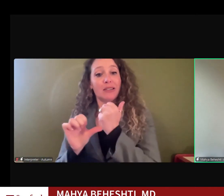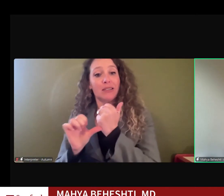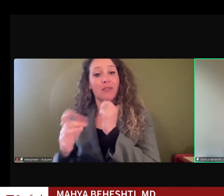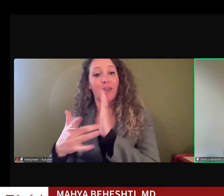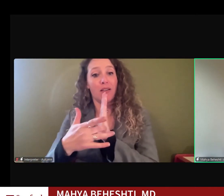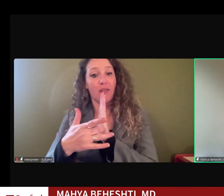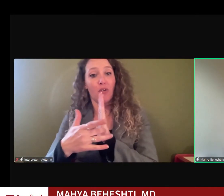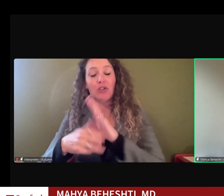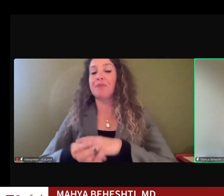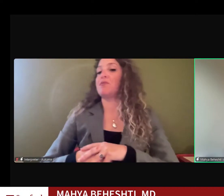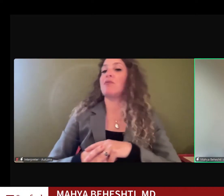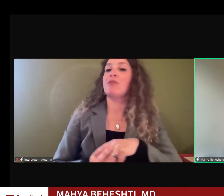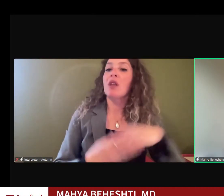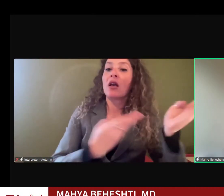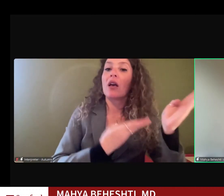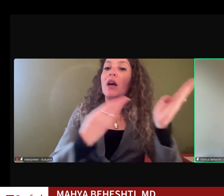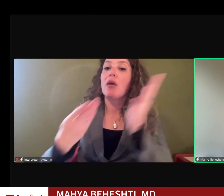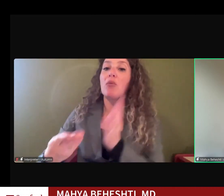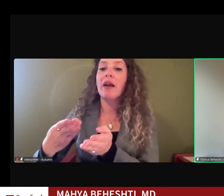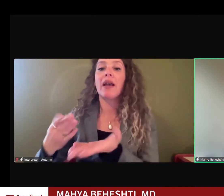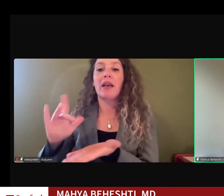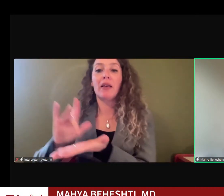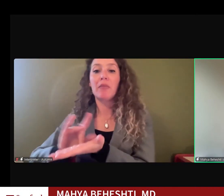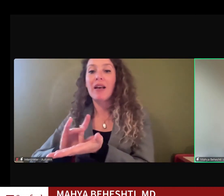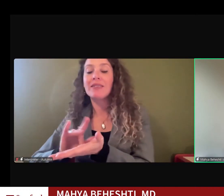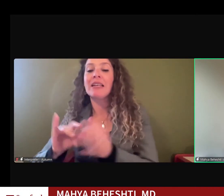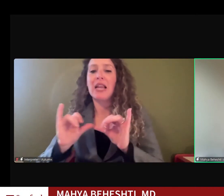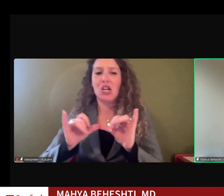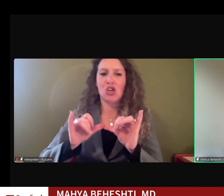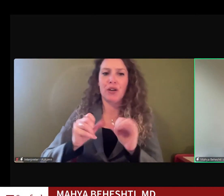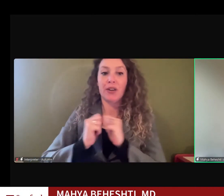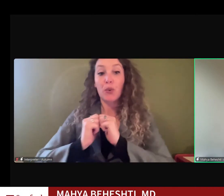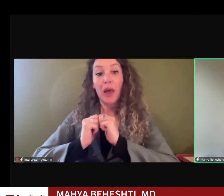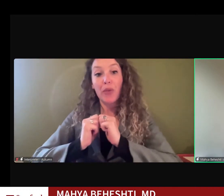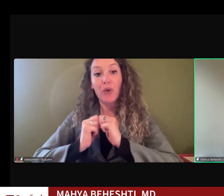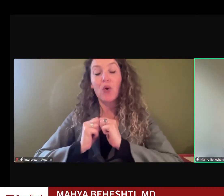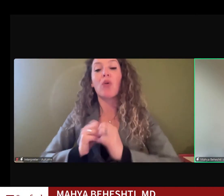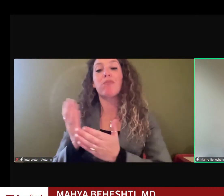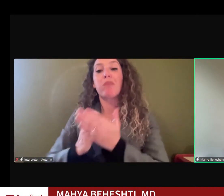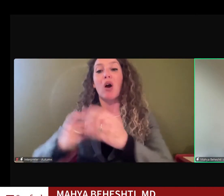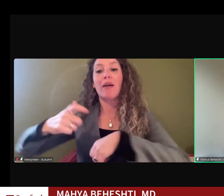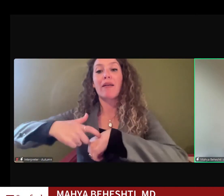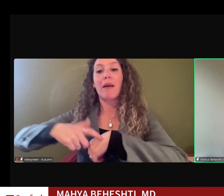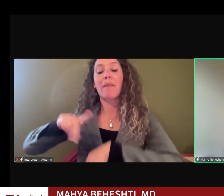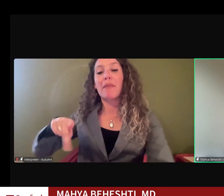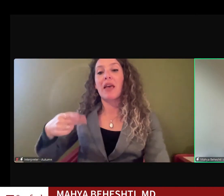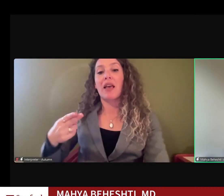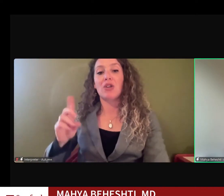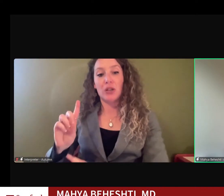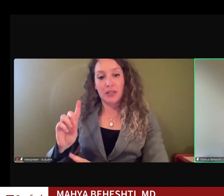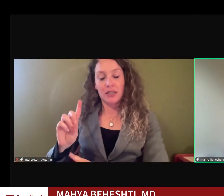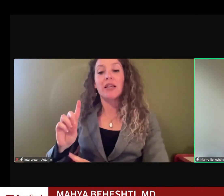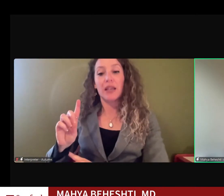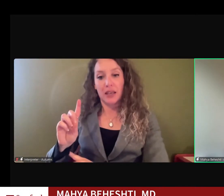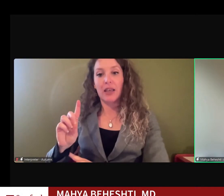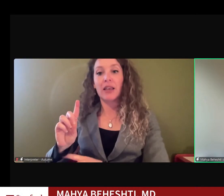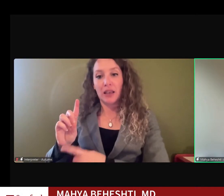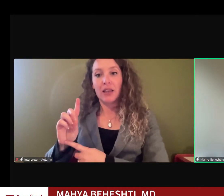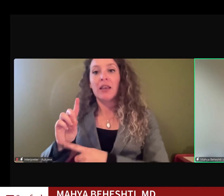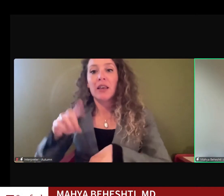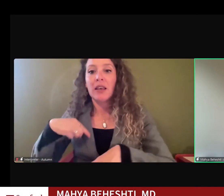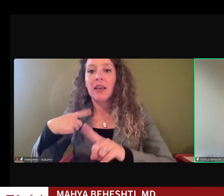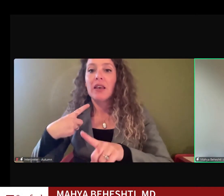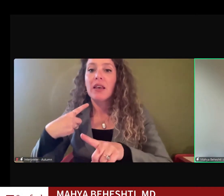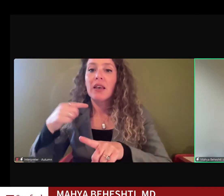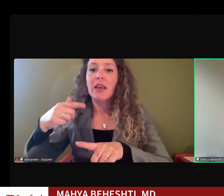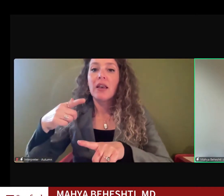also bringing medicine and engineering together as a part-time PhD candidate in mechanical and aerospace